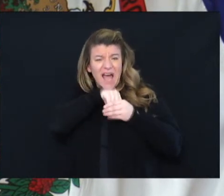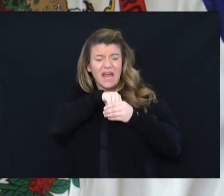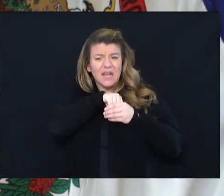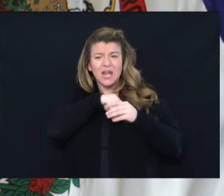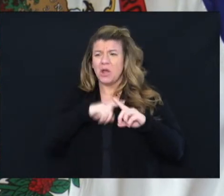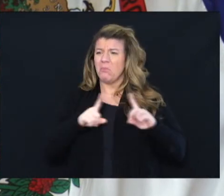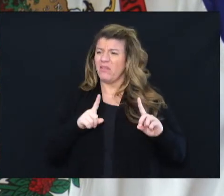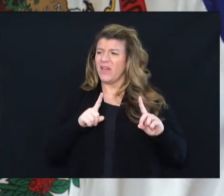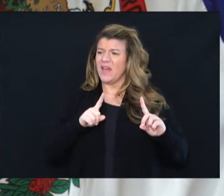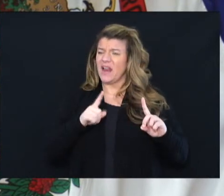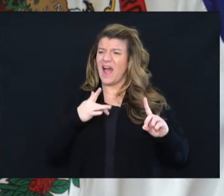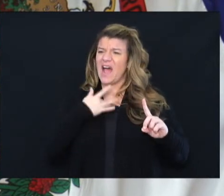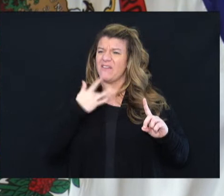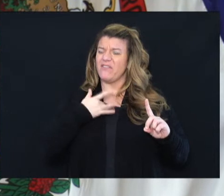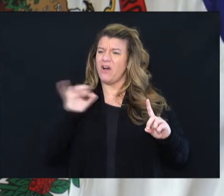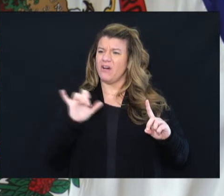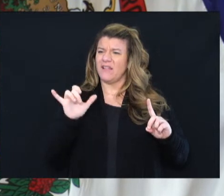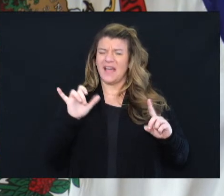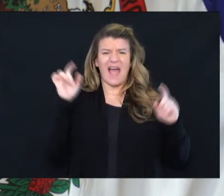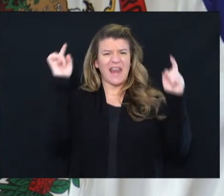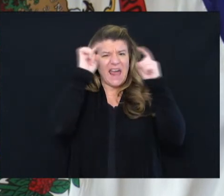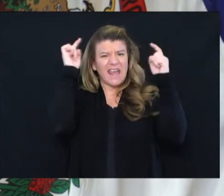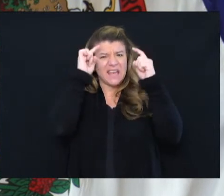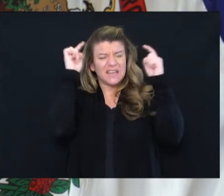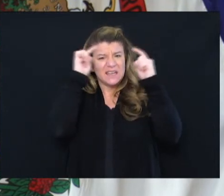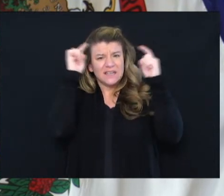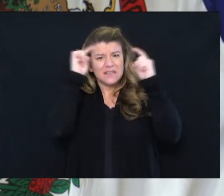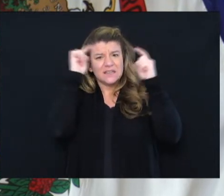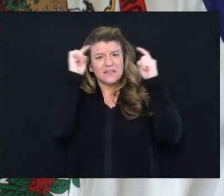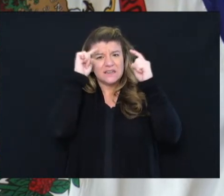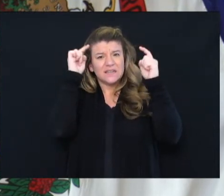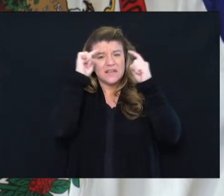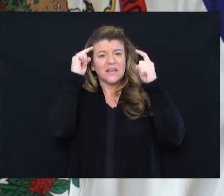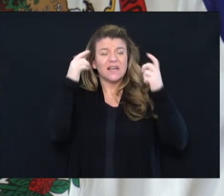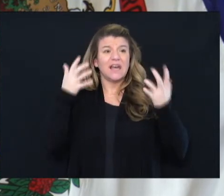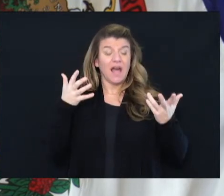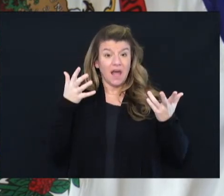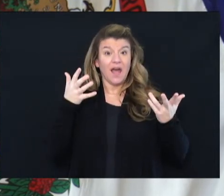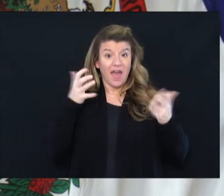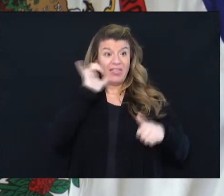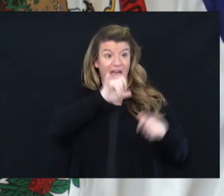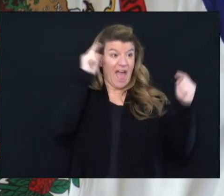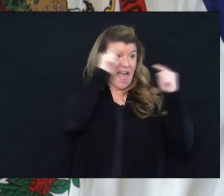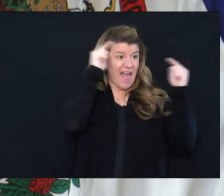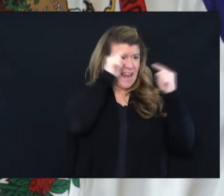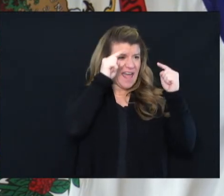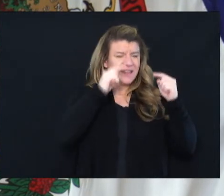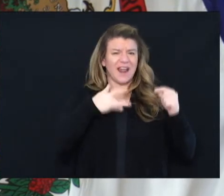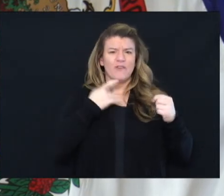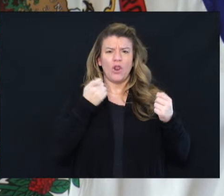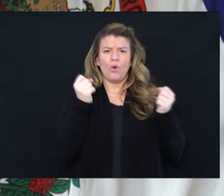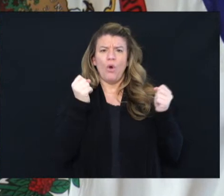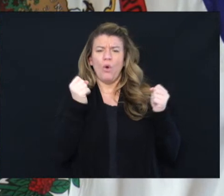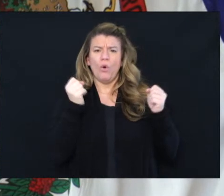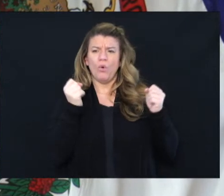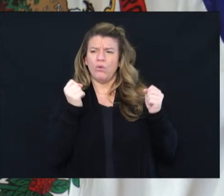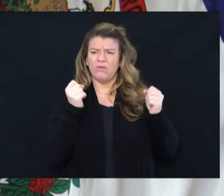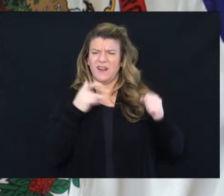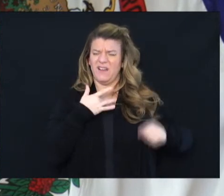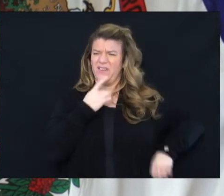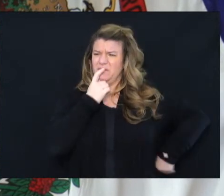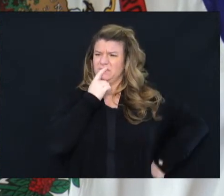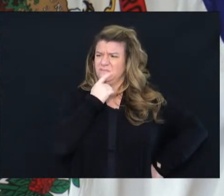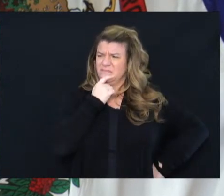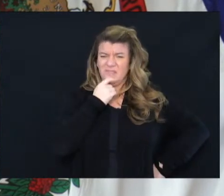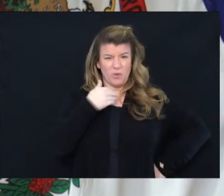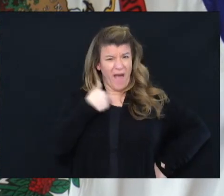I started to get, feel like I had a headache, and then from that, you were chilling a little bit, and I thought, well, am I